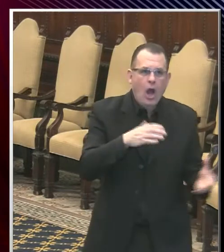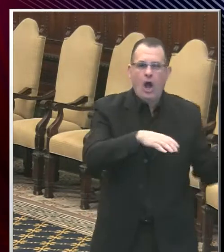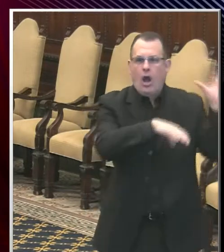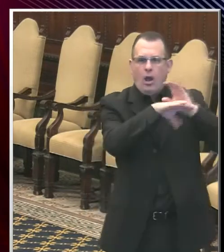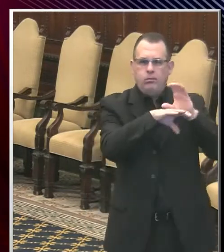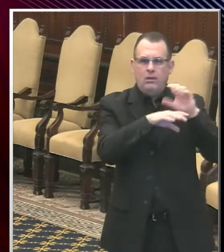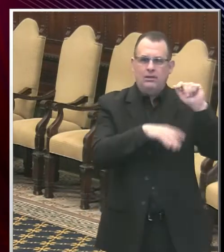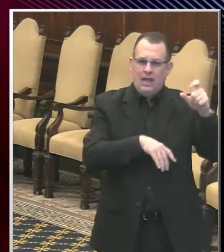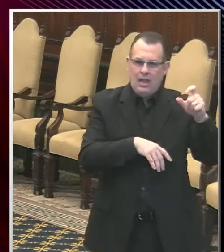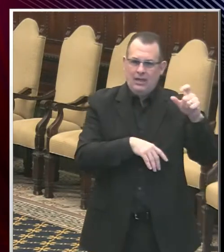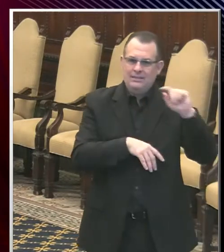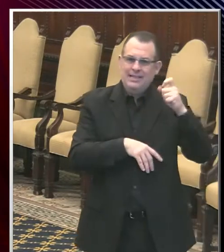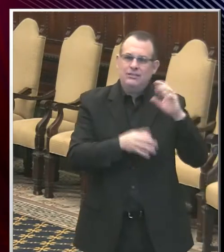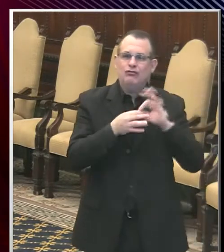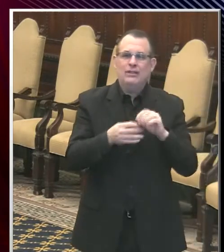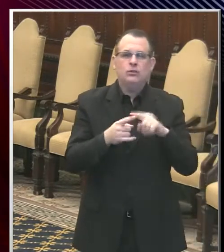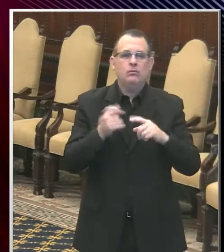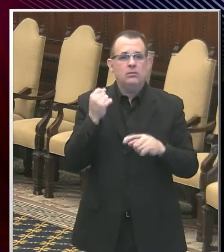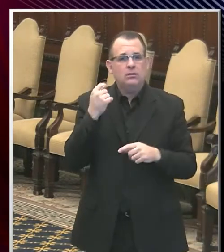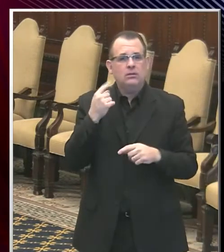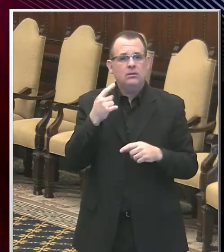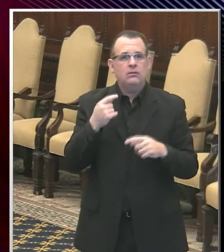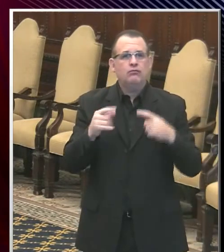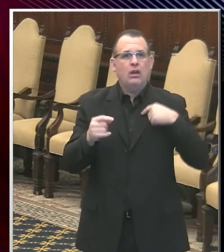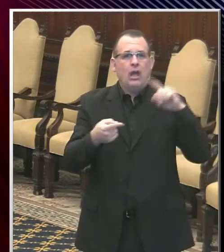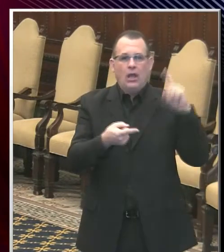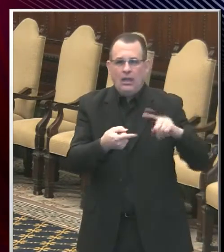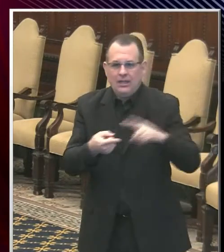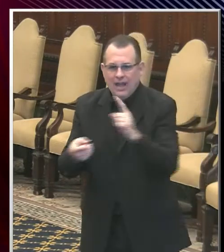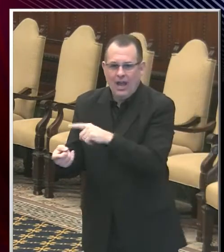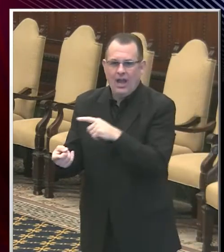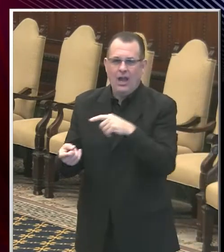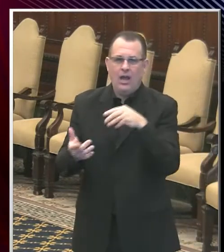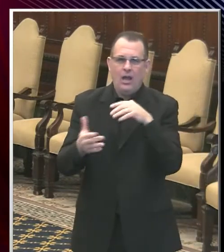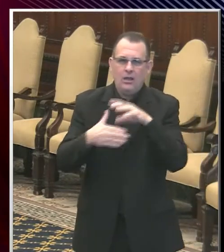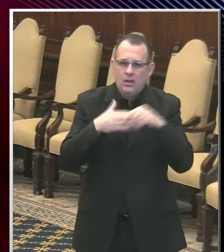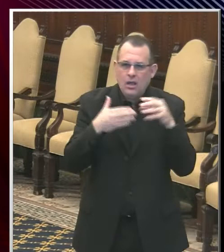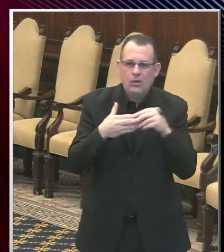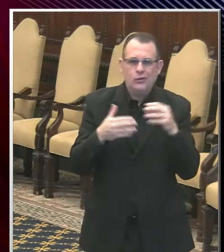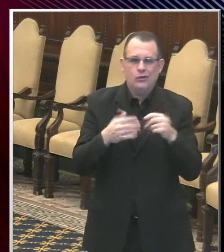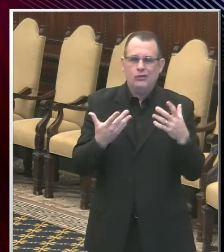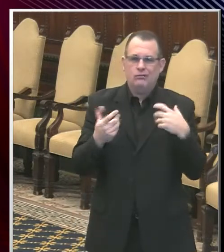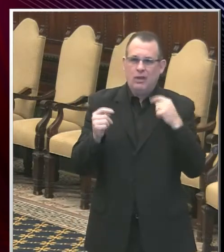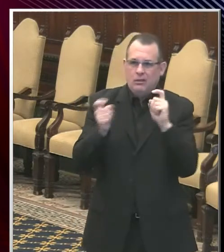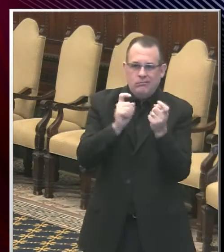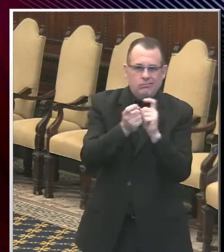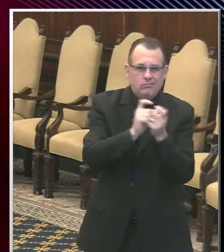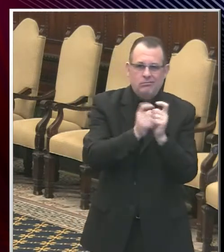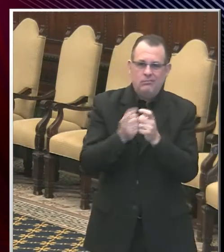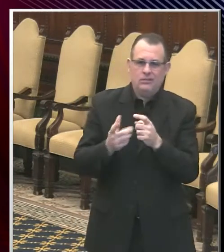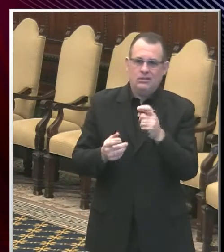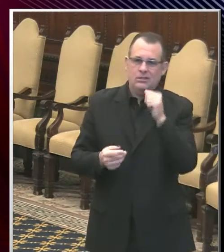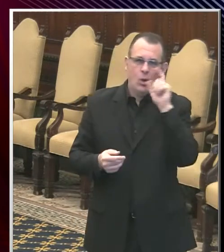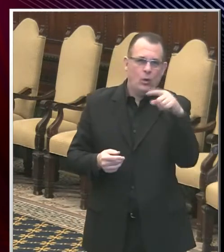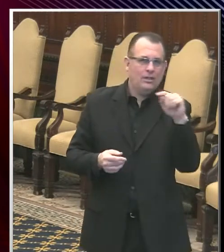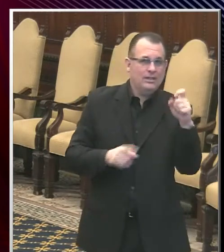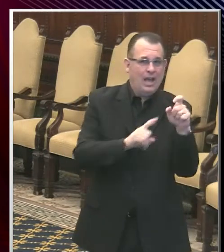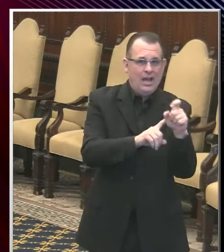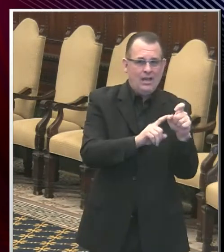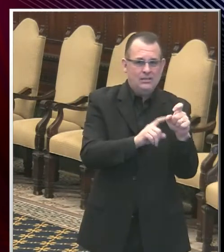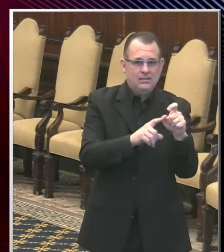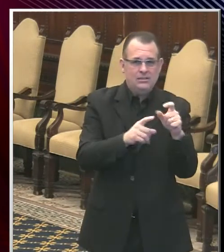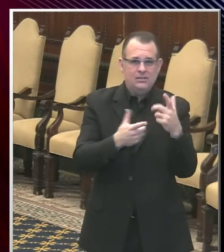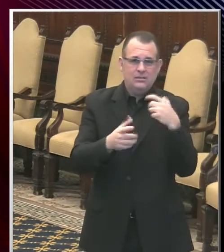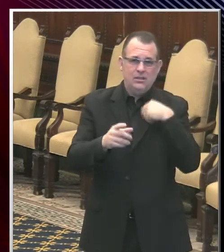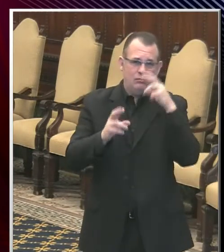it's also cut related. It's also layoff related, and it's also program changing related. And again, I respect,